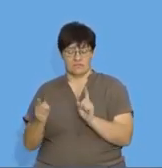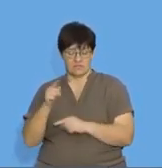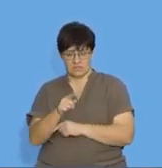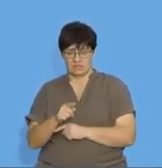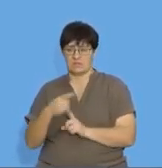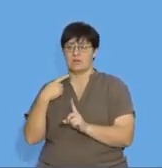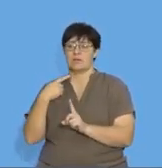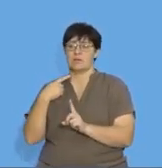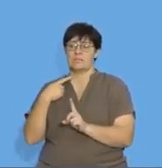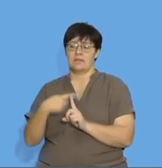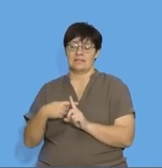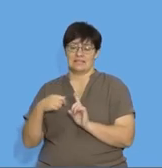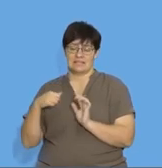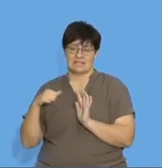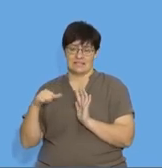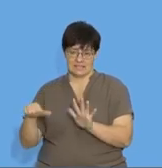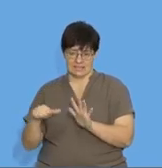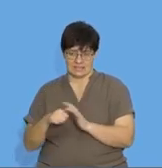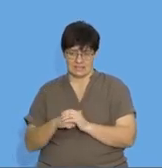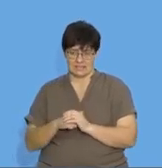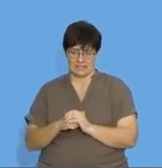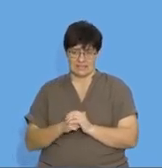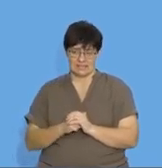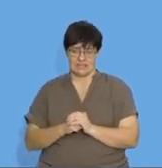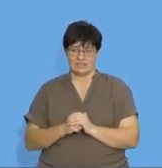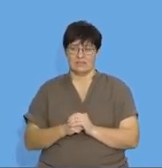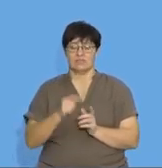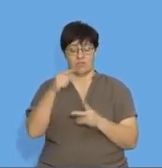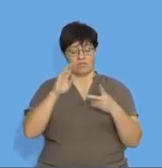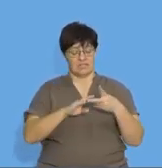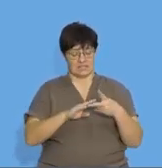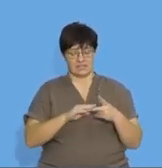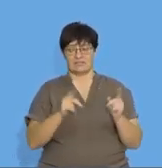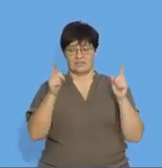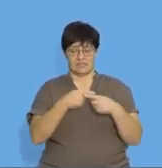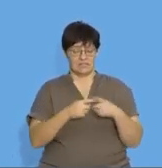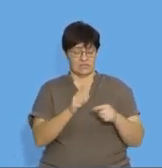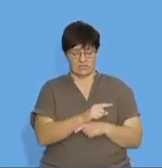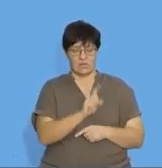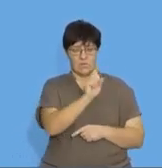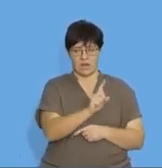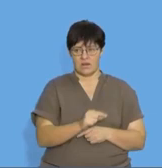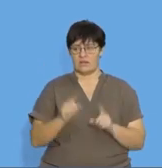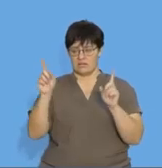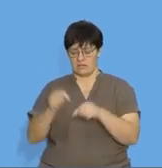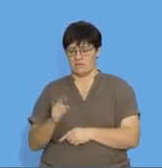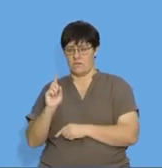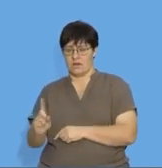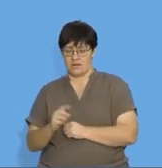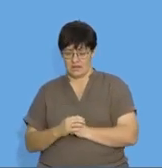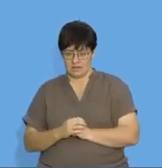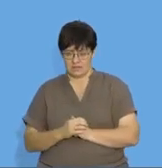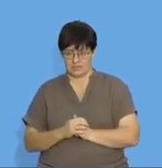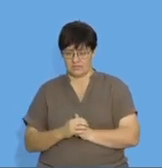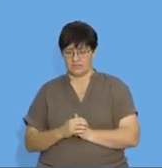5. First differences between 15 and 21 is 6. The second difference is equal